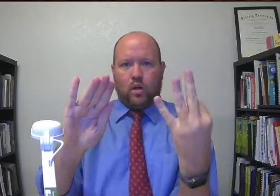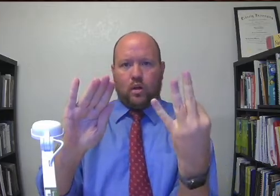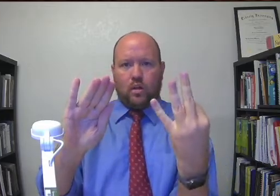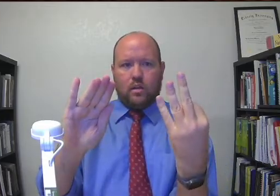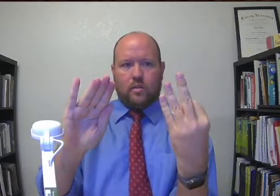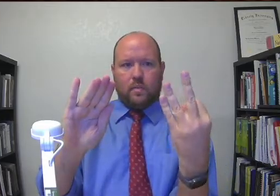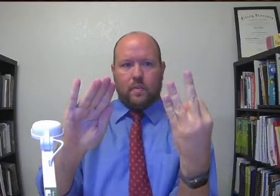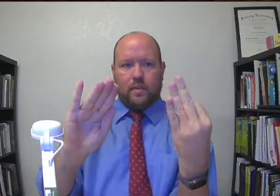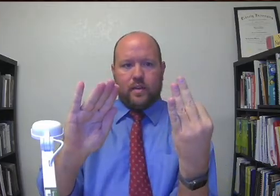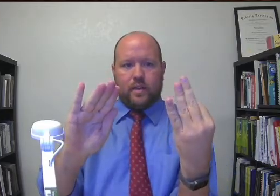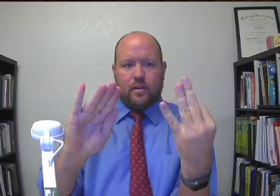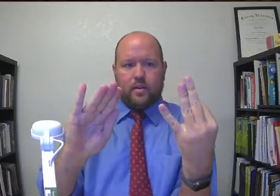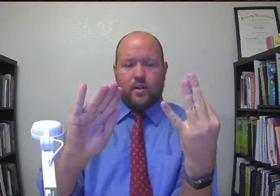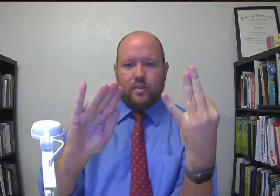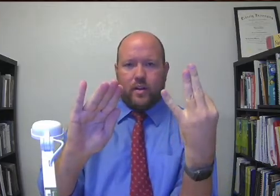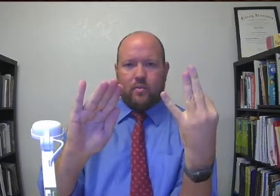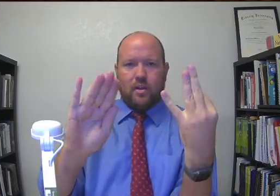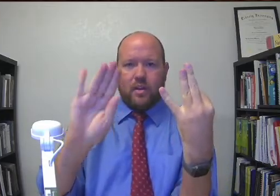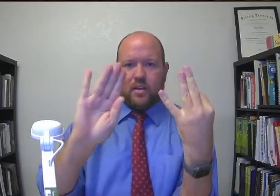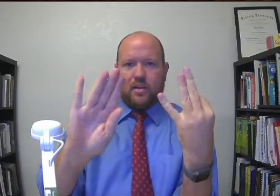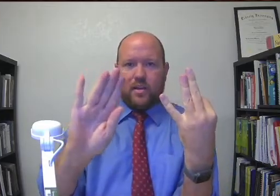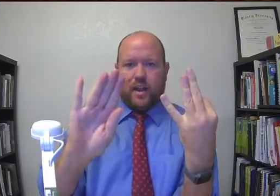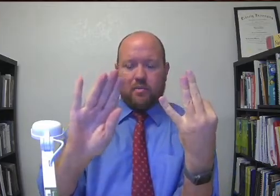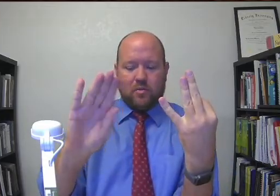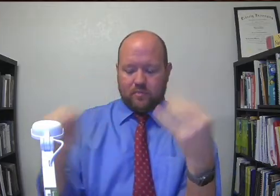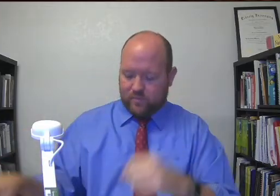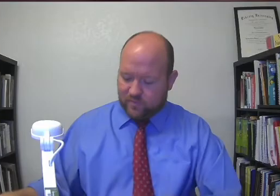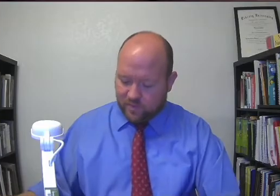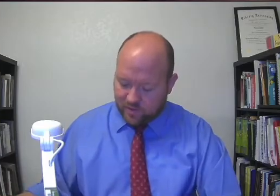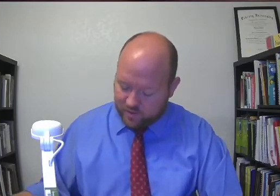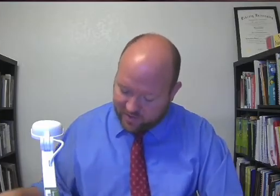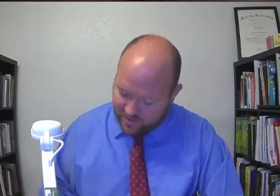or. There we go, neighbor.